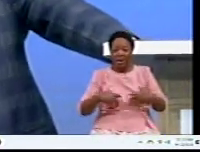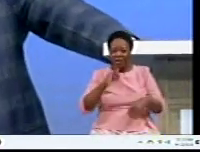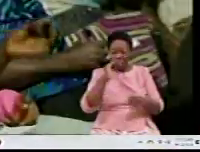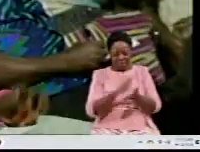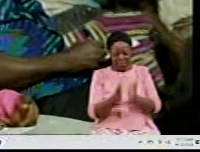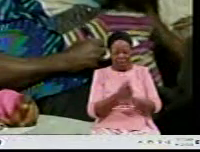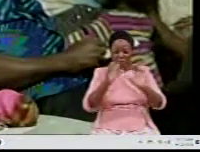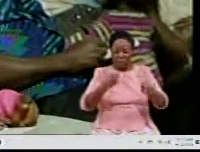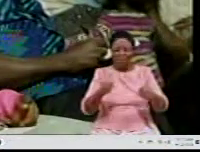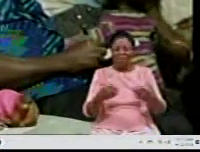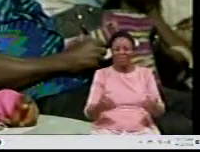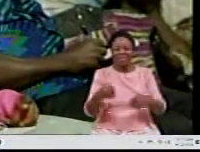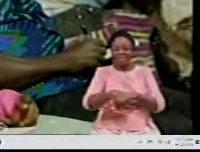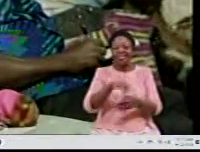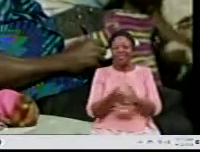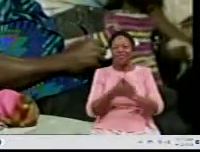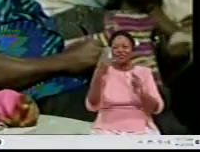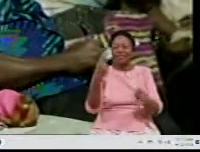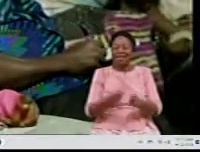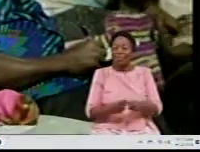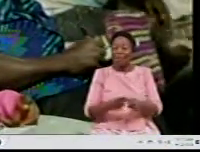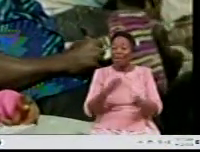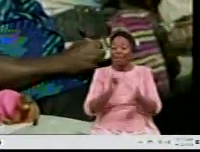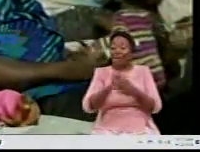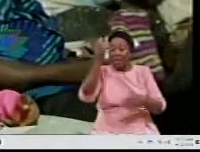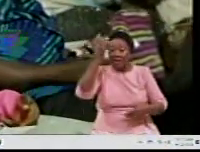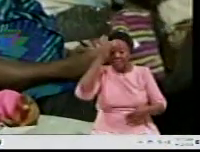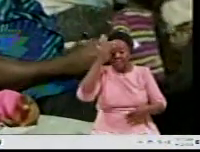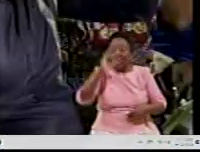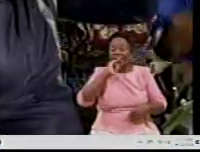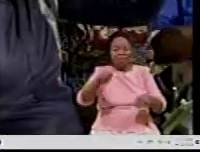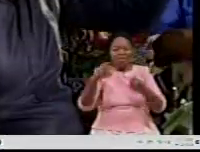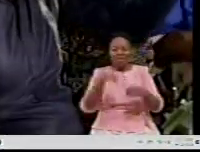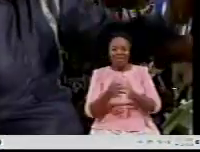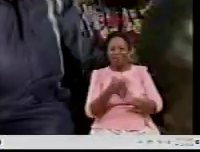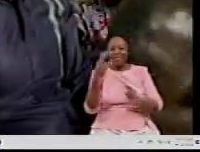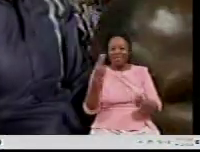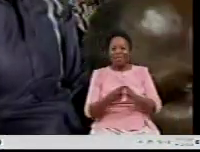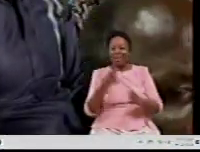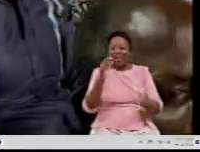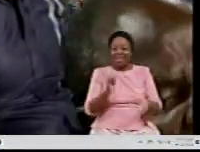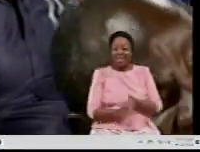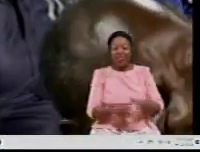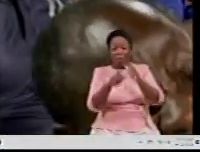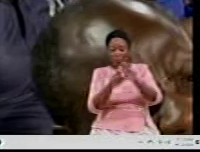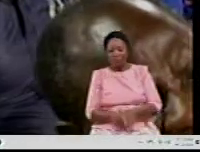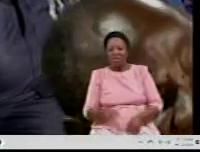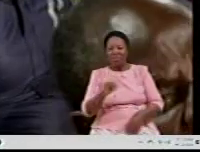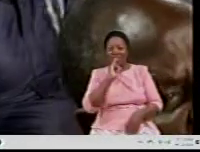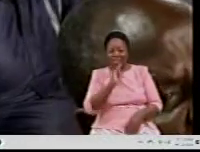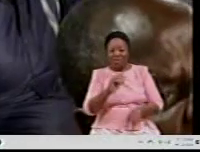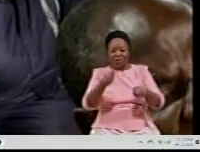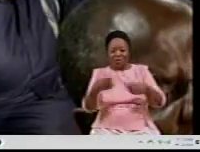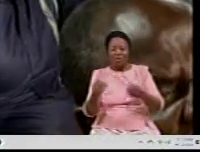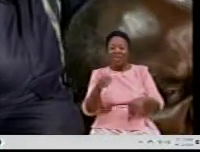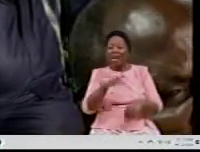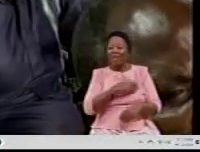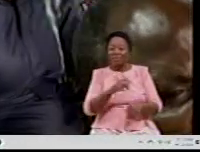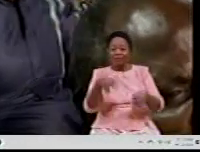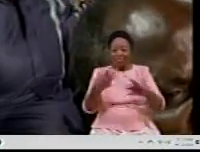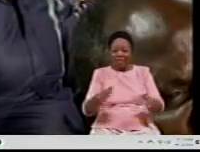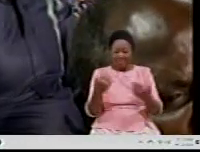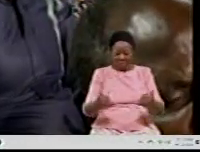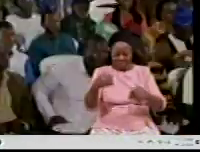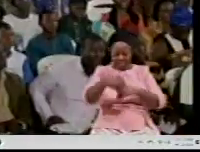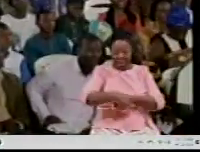possible tonight. That sickness is going. That oppression is finished tonight